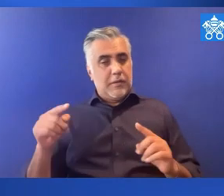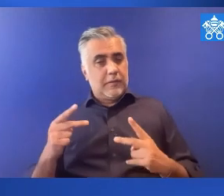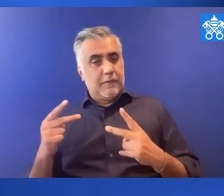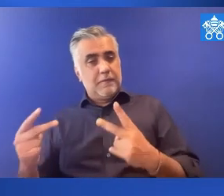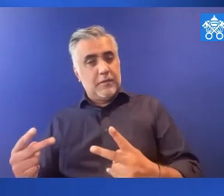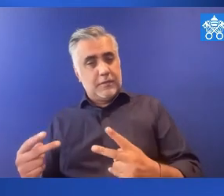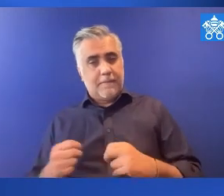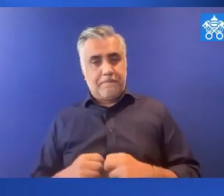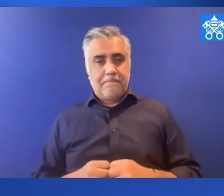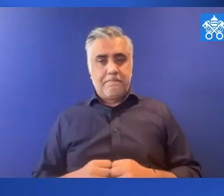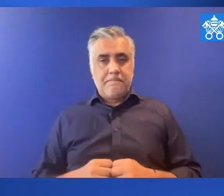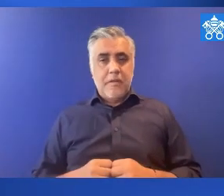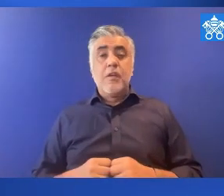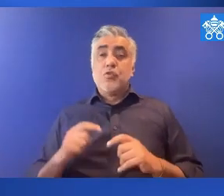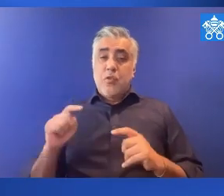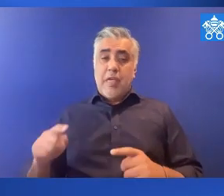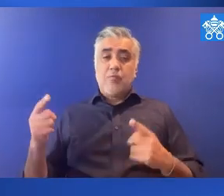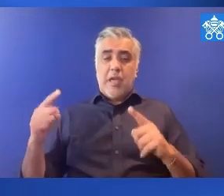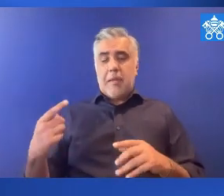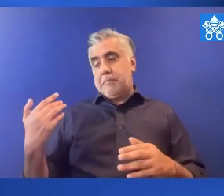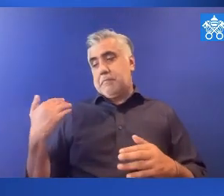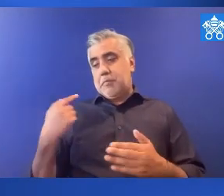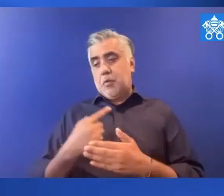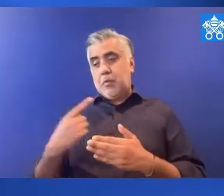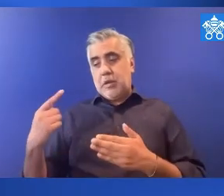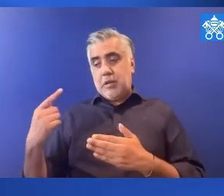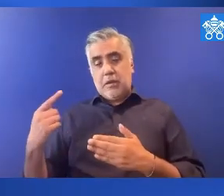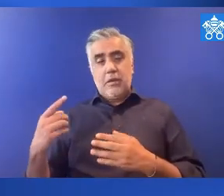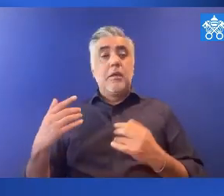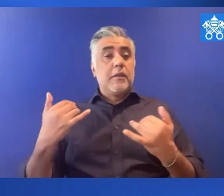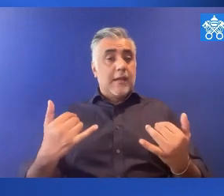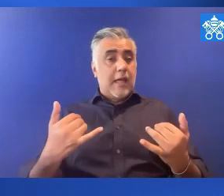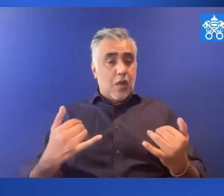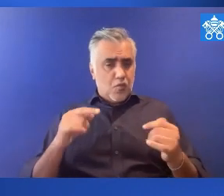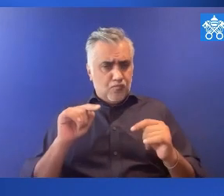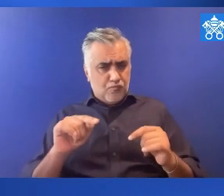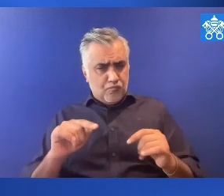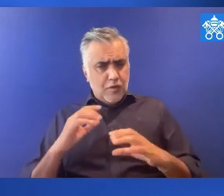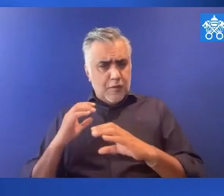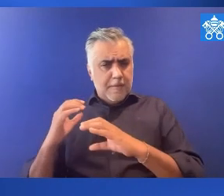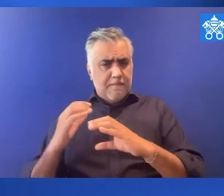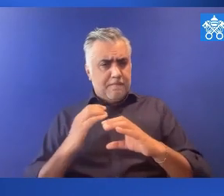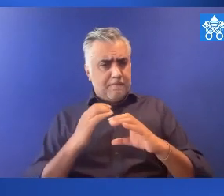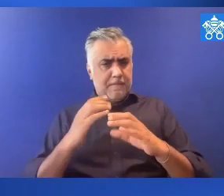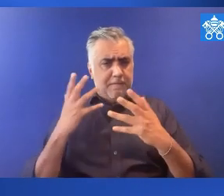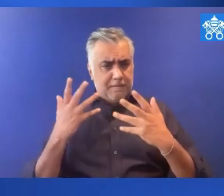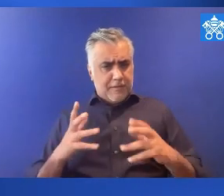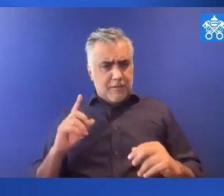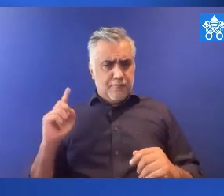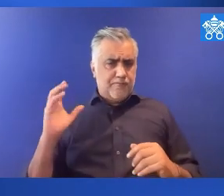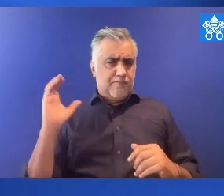make reference to that in today's audience. So back to what is happening here in the Piazza, the St. Peter's Square. The Pope